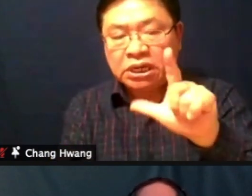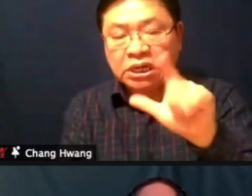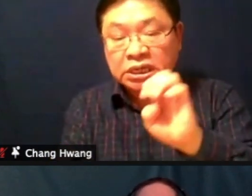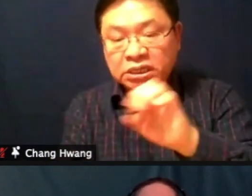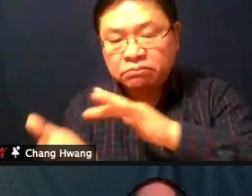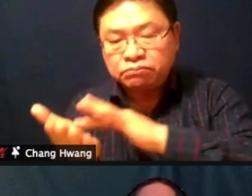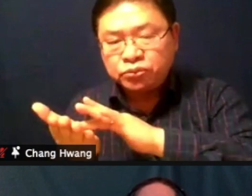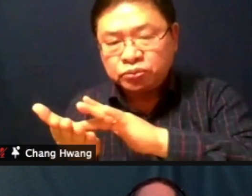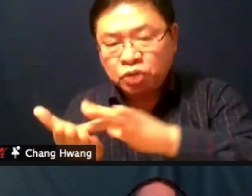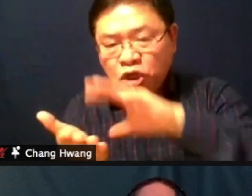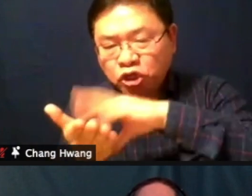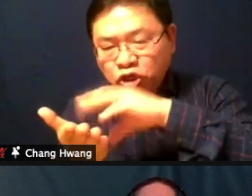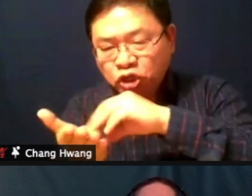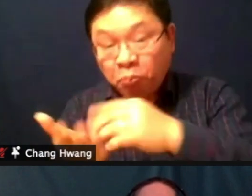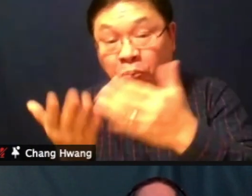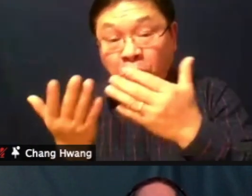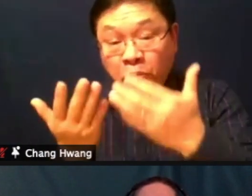to learn Braille.